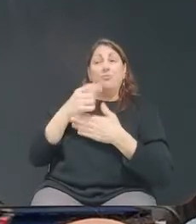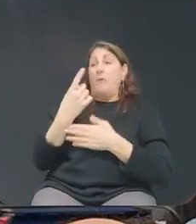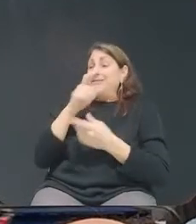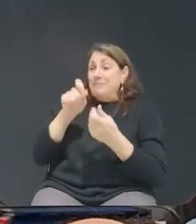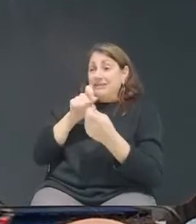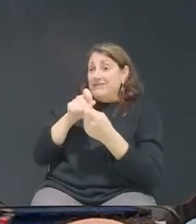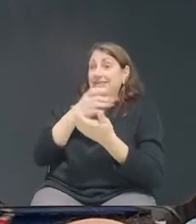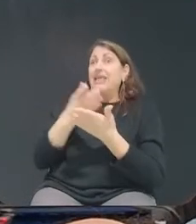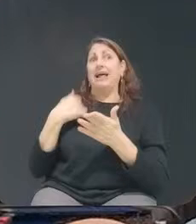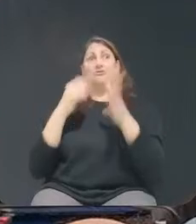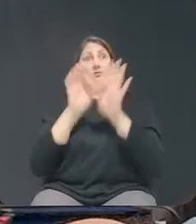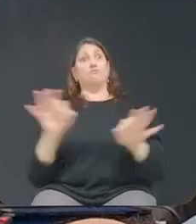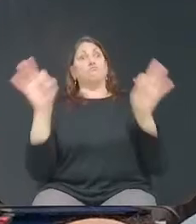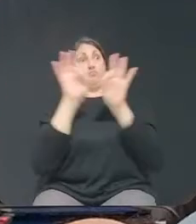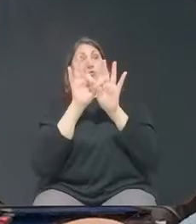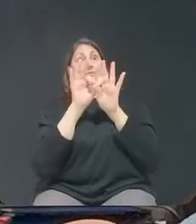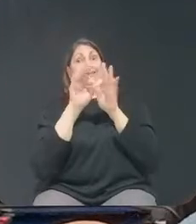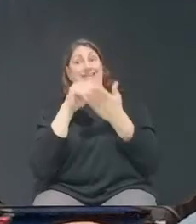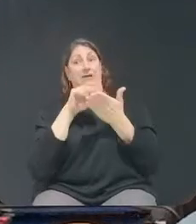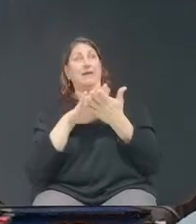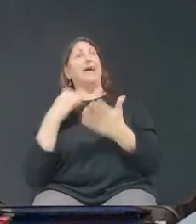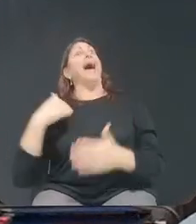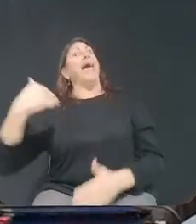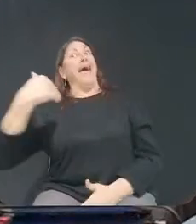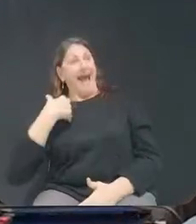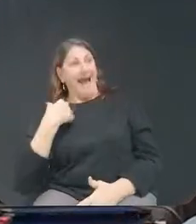And I have it and I want to give it to you.